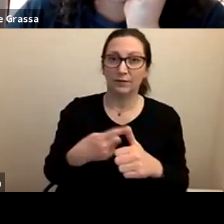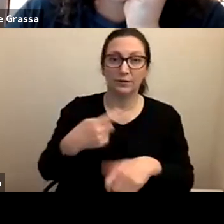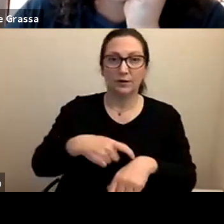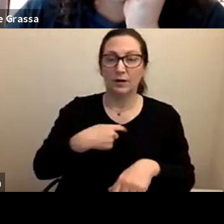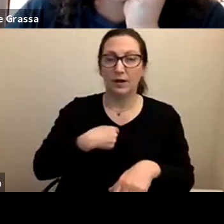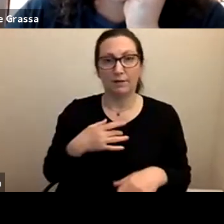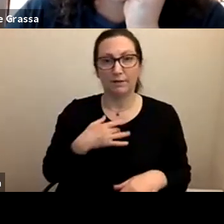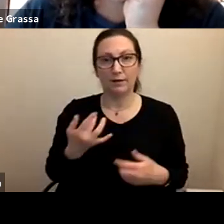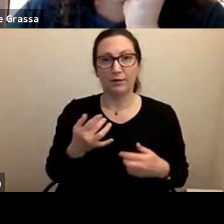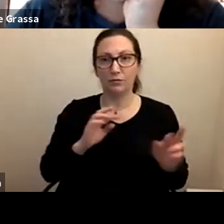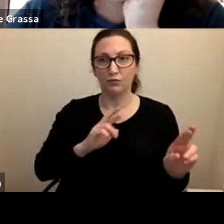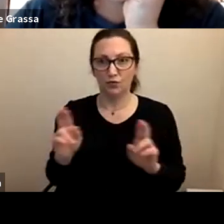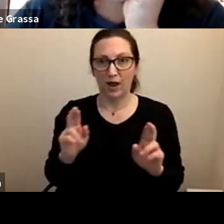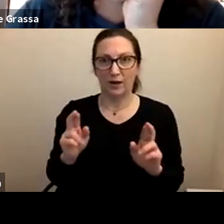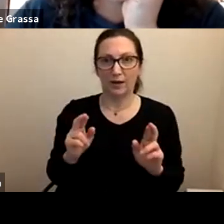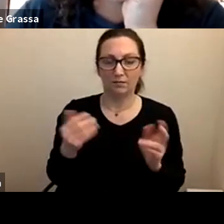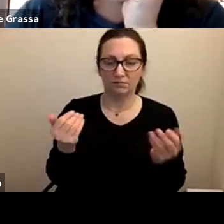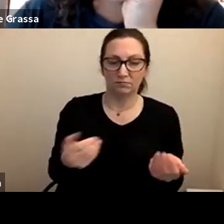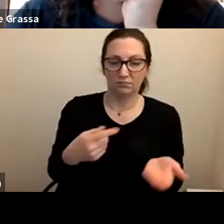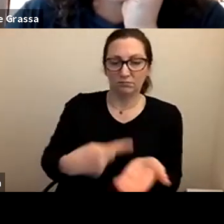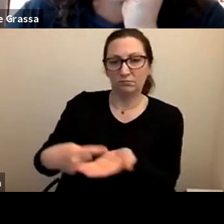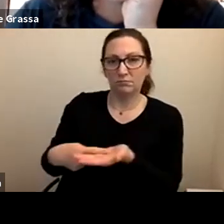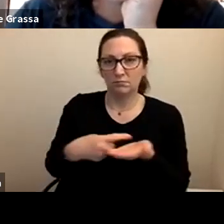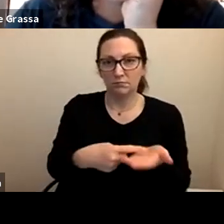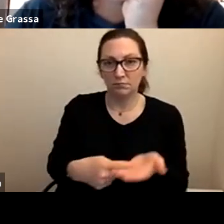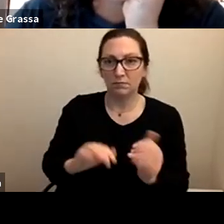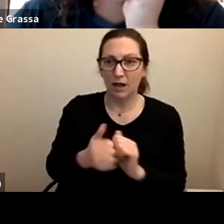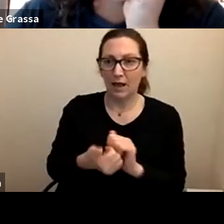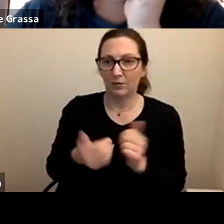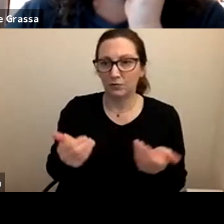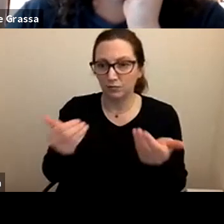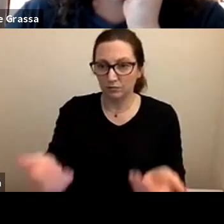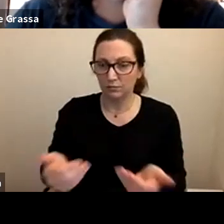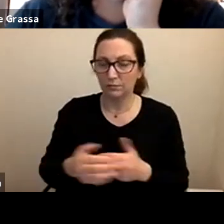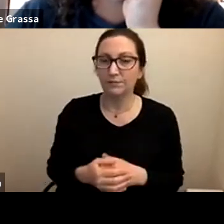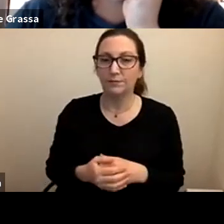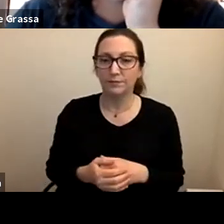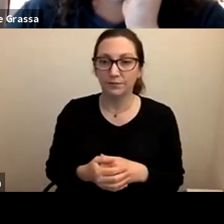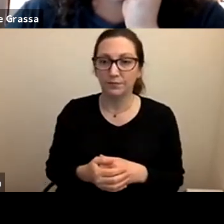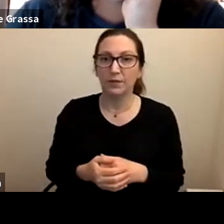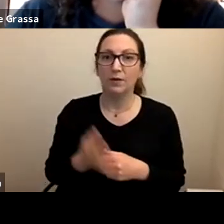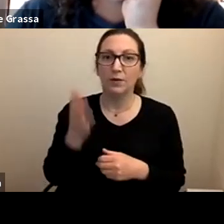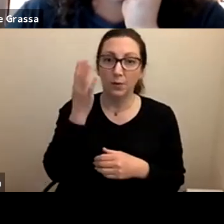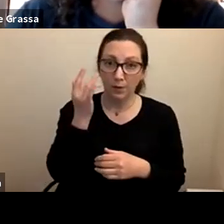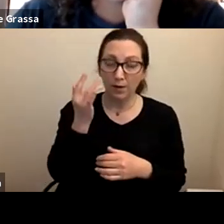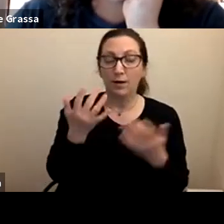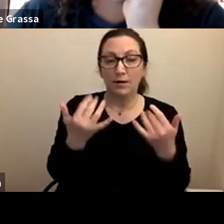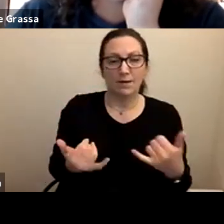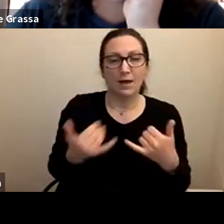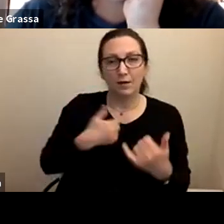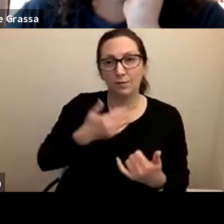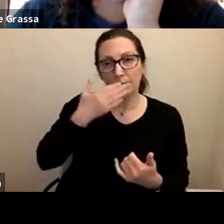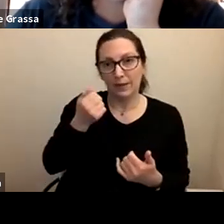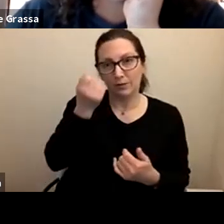ready to start talking about how to move forward, because we have a better understanding of